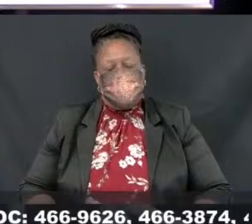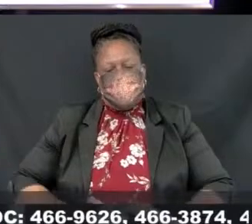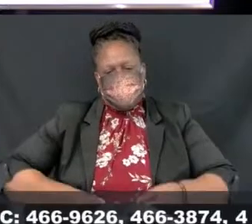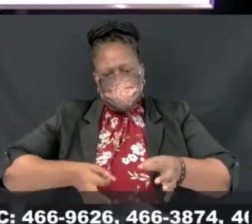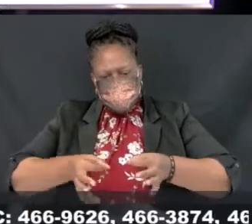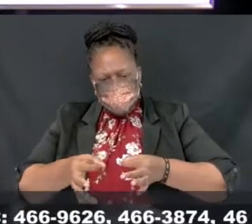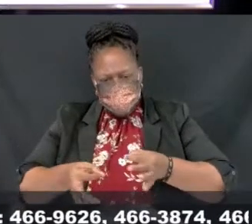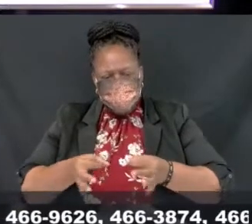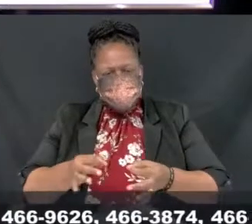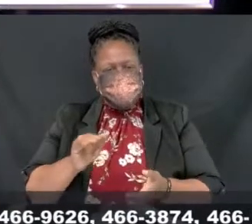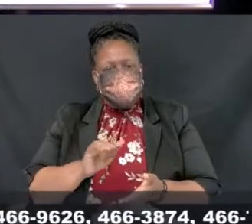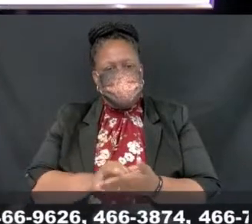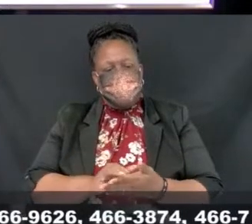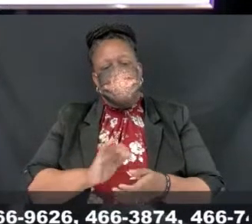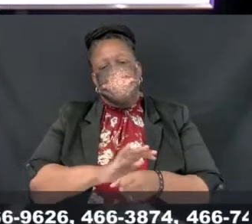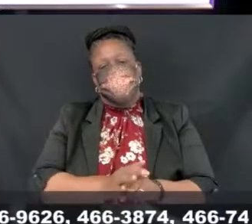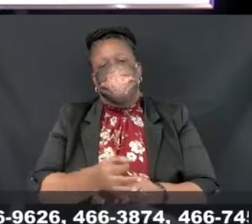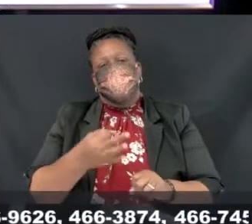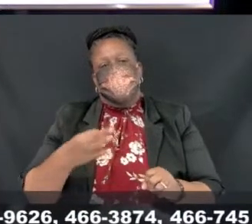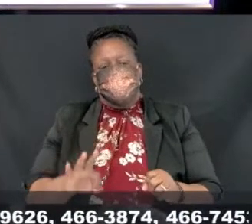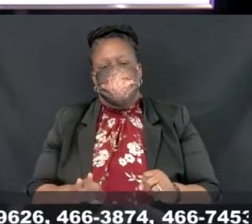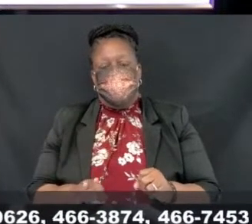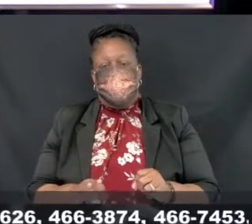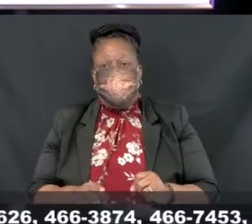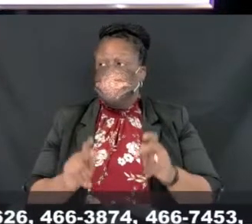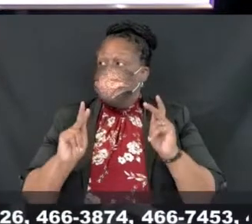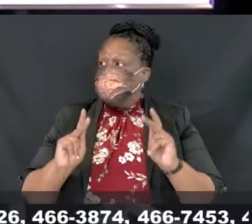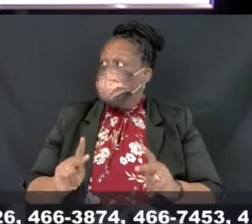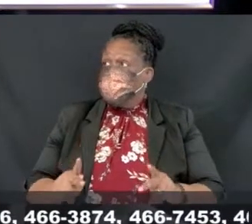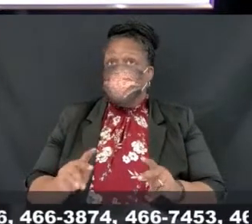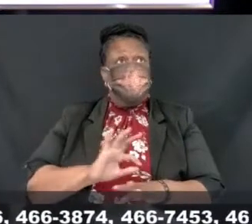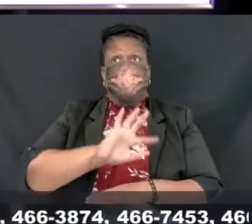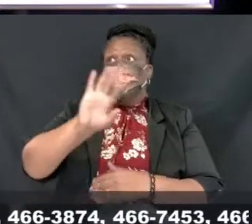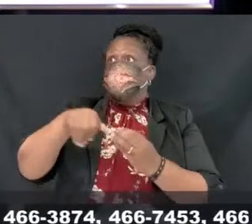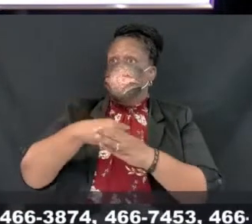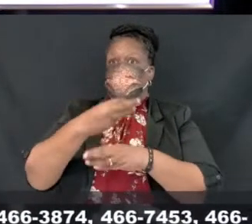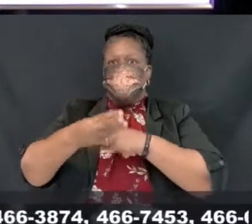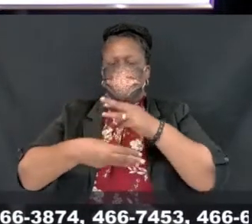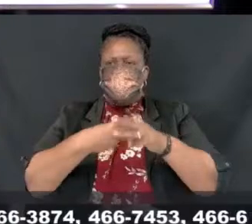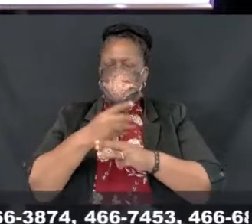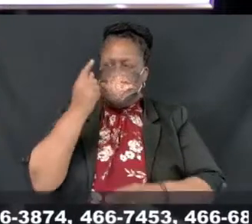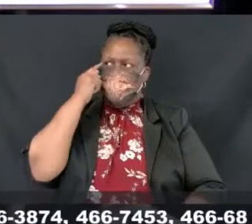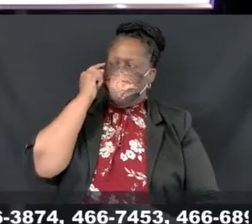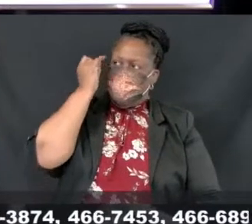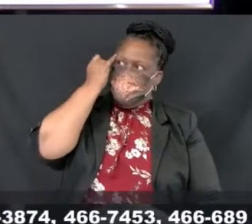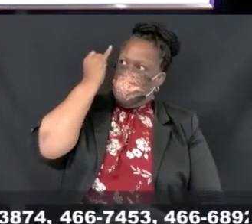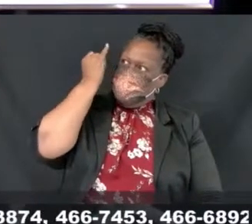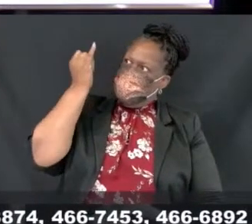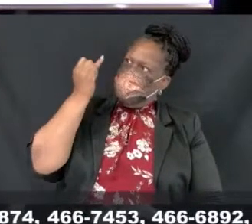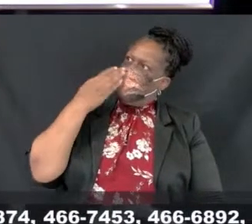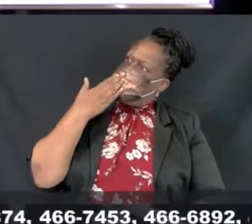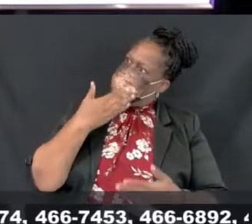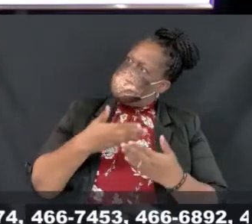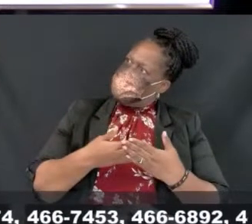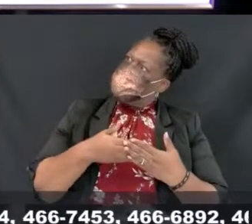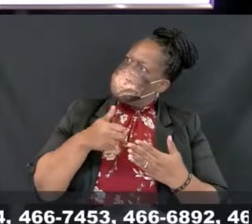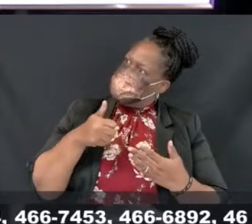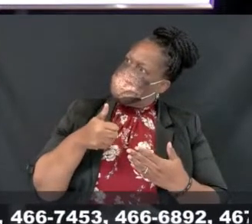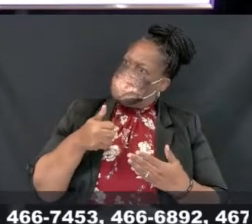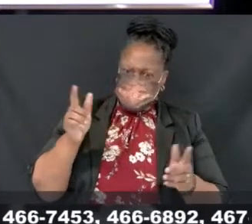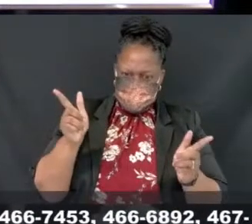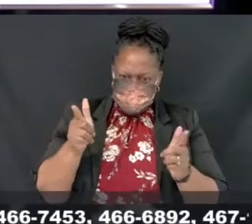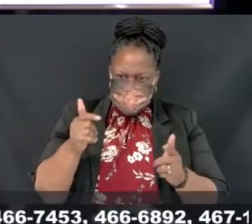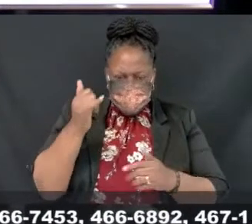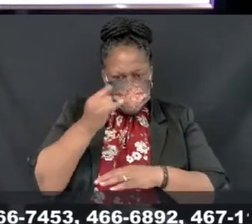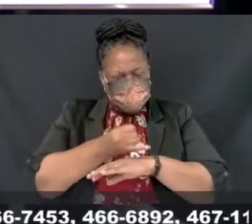pandemic, bringing us worldwide recognition. The decisions were not always popular, but were decisions that